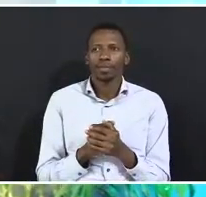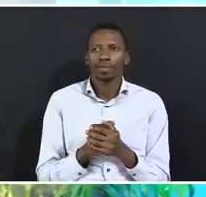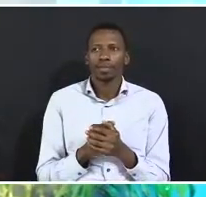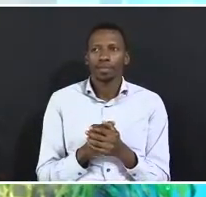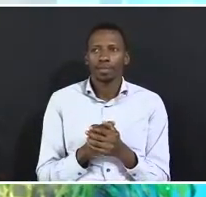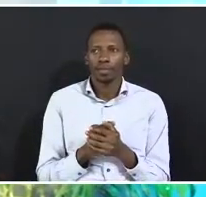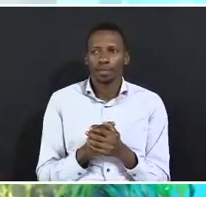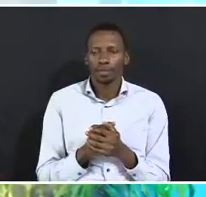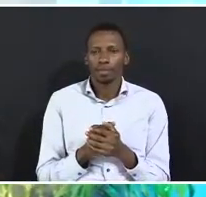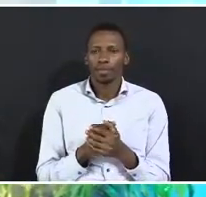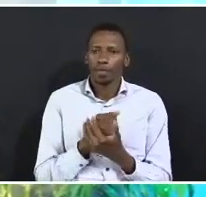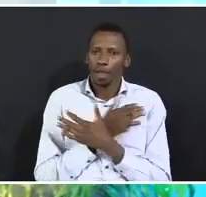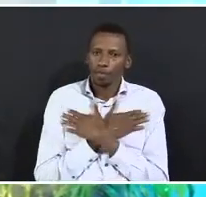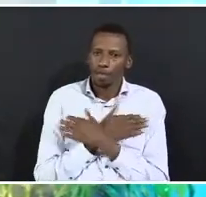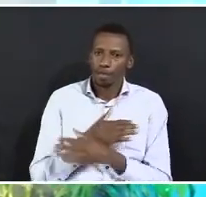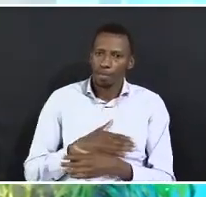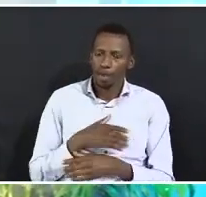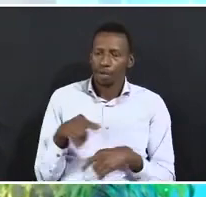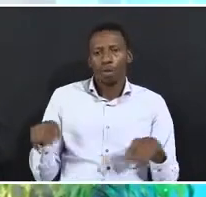don't be afraid.